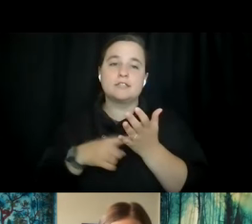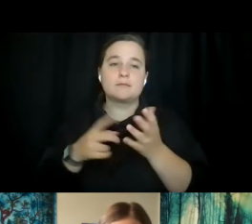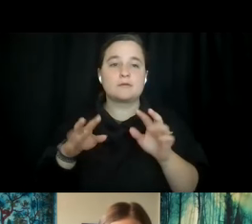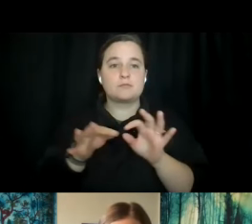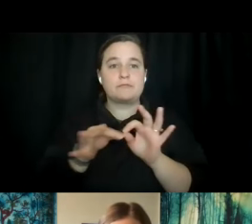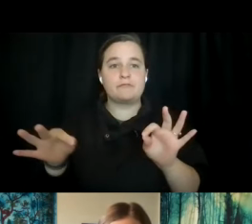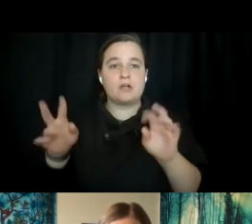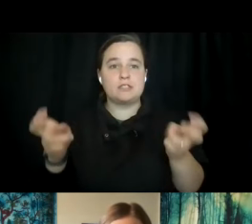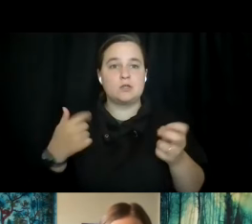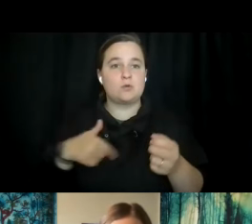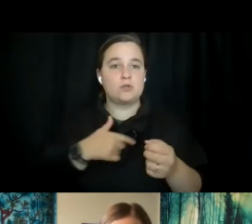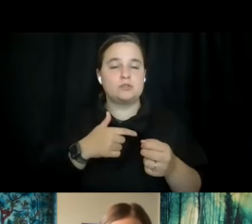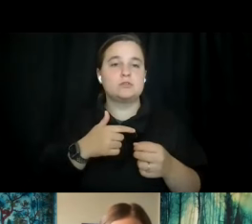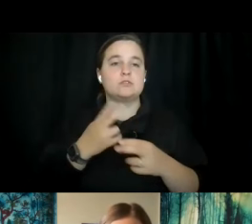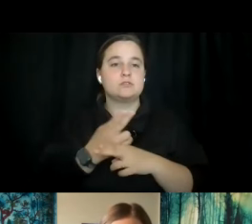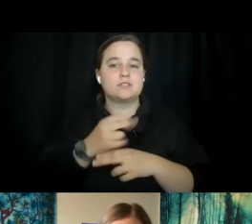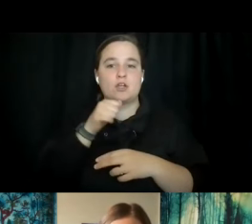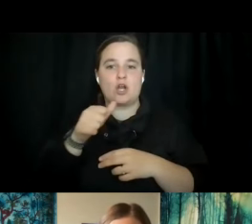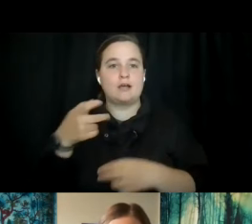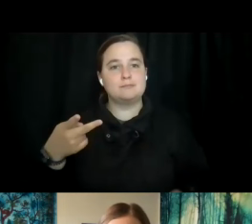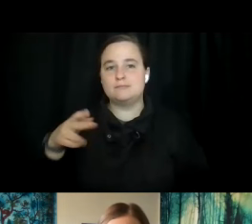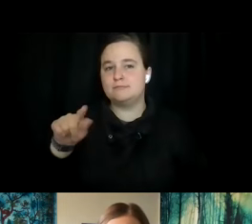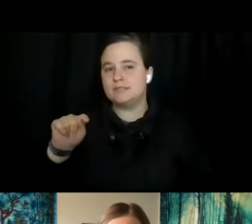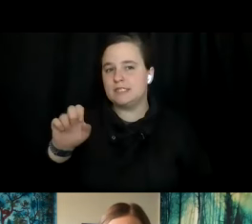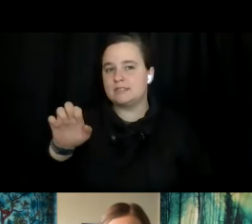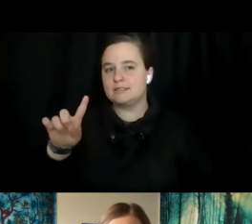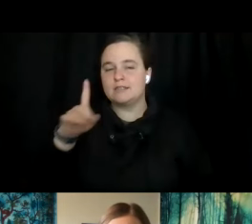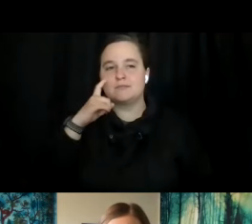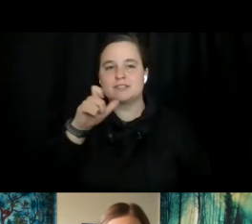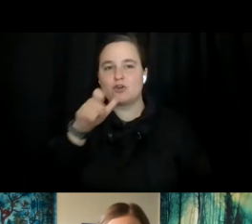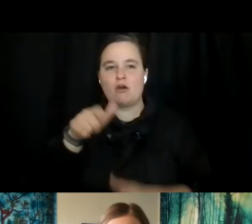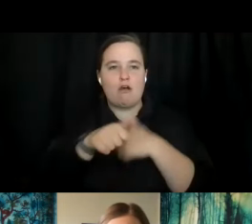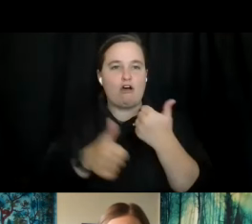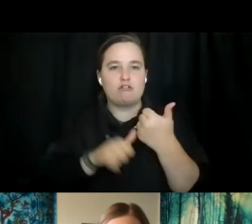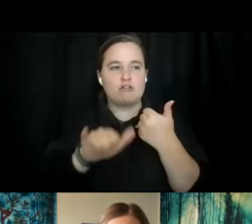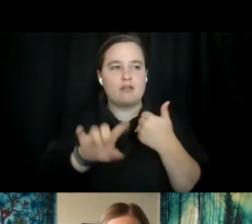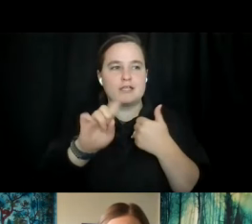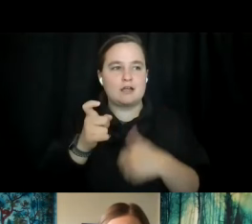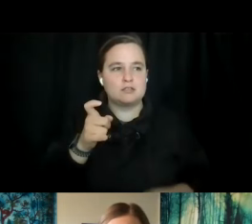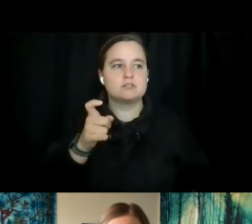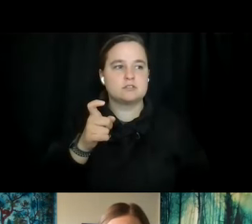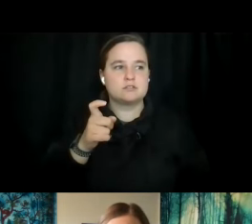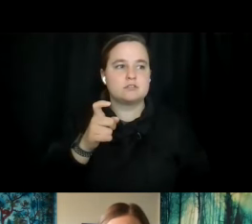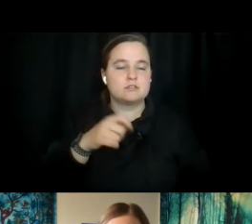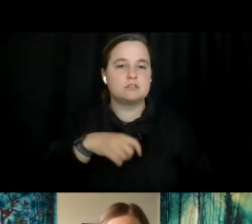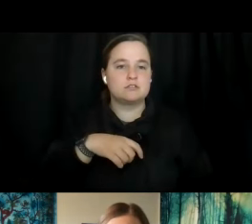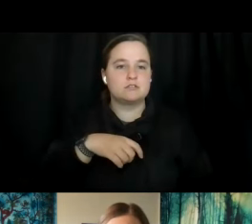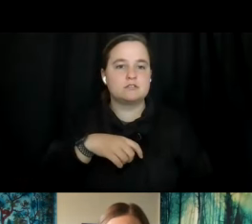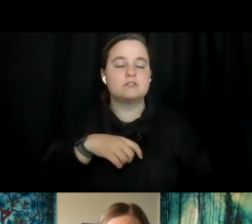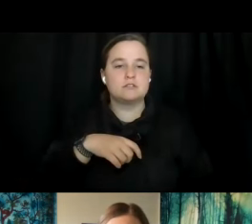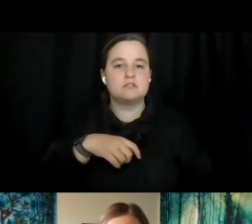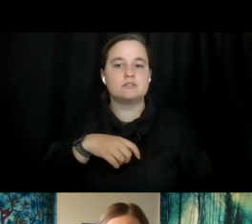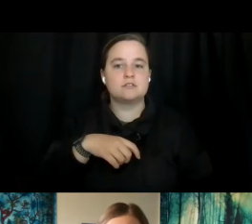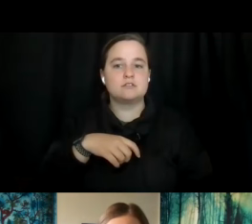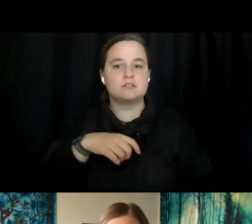that aren't PTSD because they don't meet that diagnostic criteria. Yet, in terms of criterion A and how